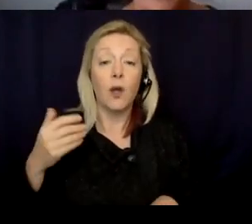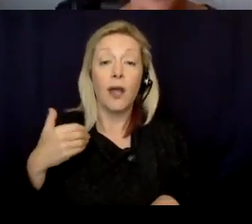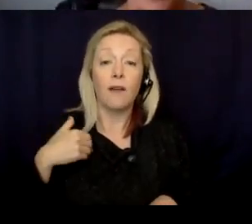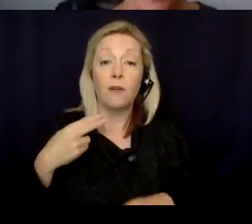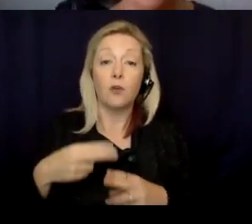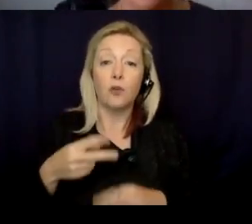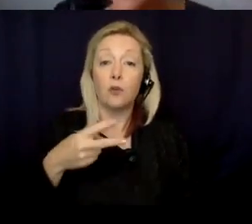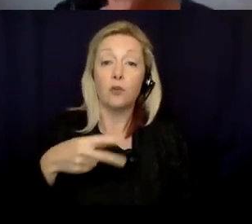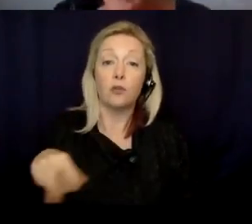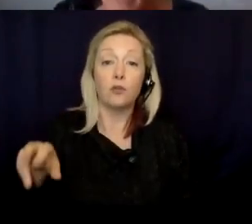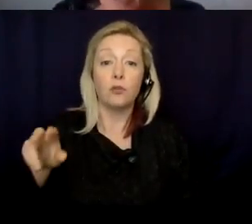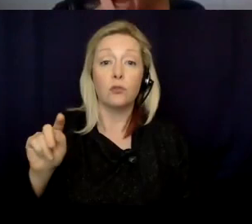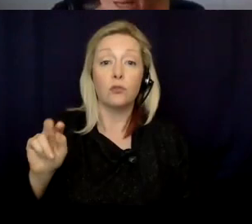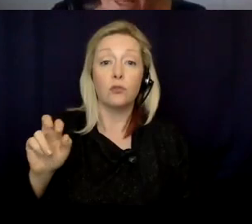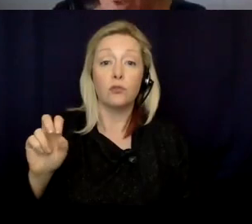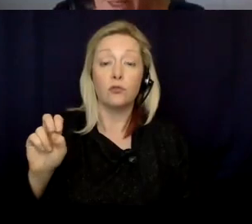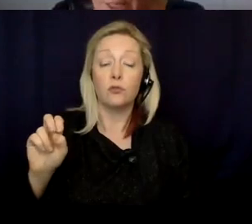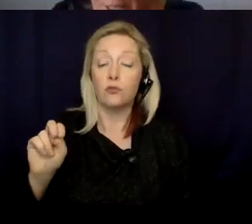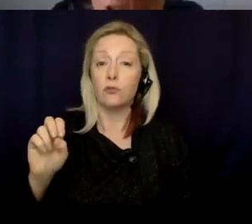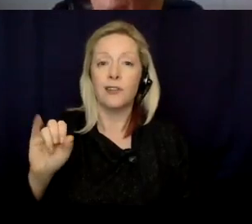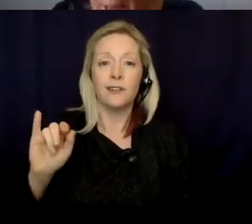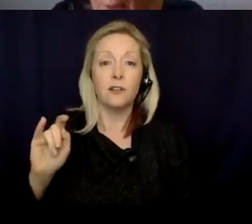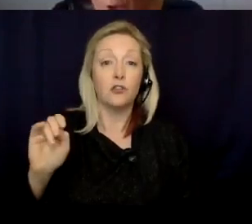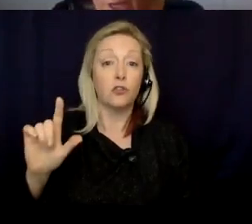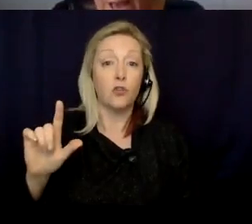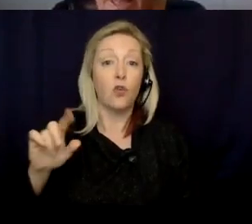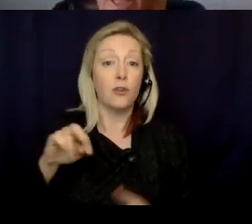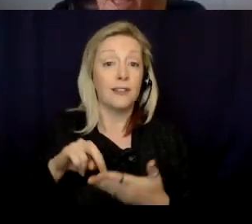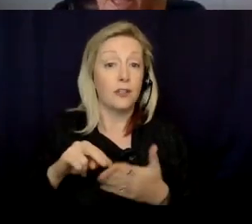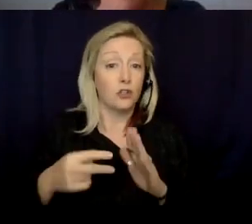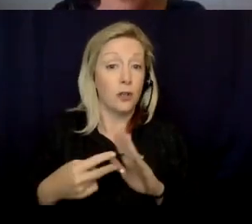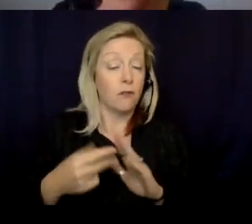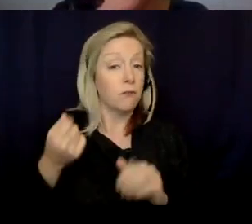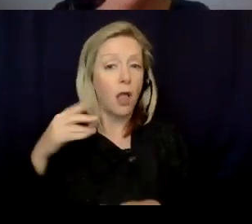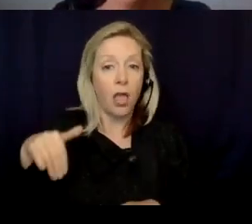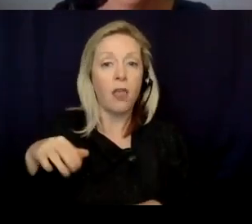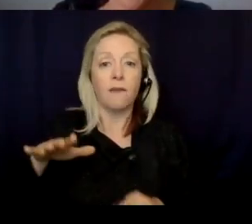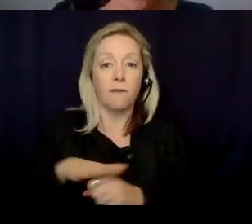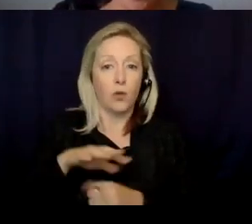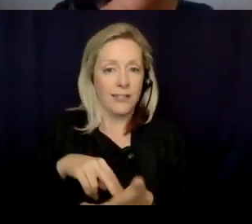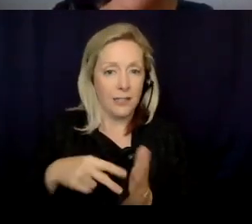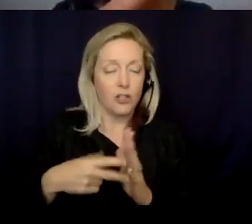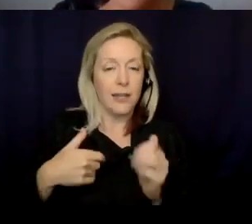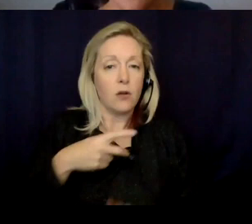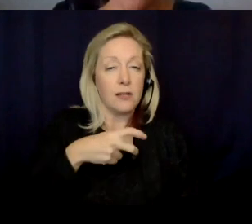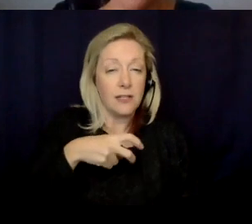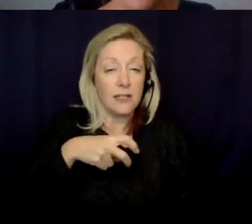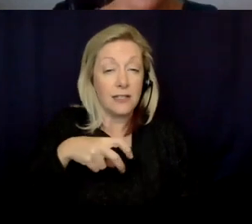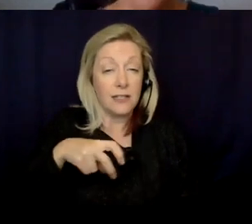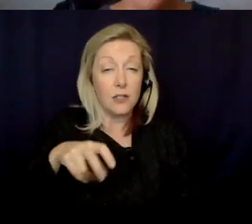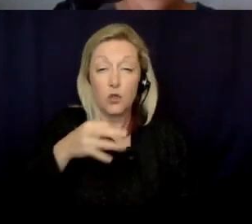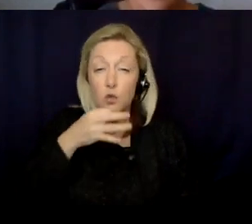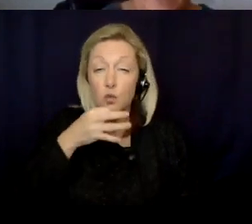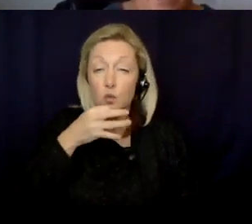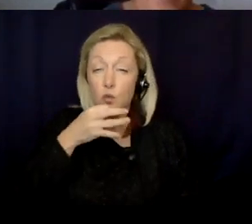transitional intentionality. We haven't gotten to intentional behavior yet. We're getting there. We're almost there.